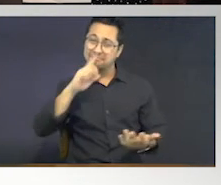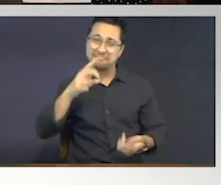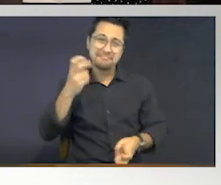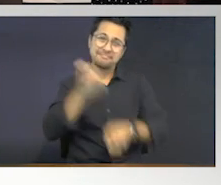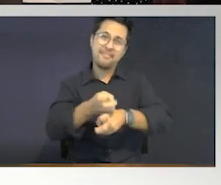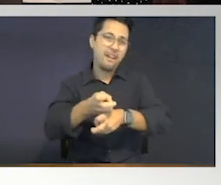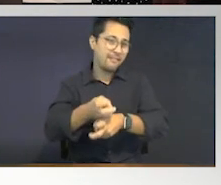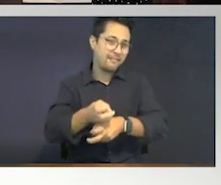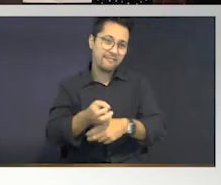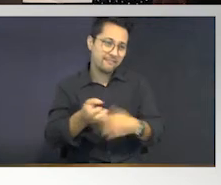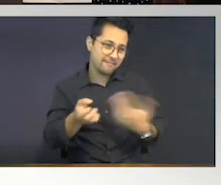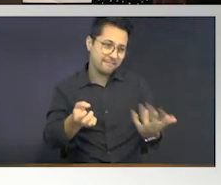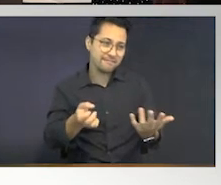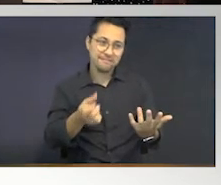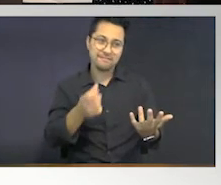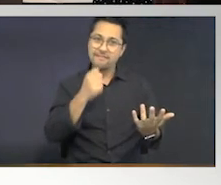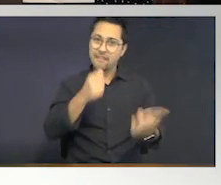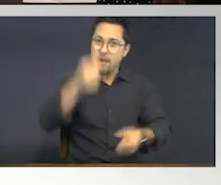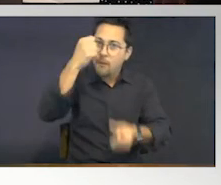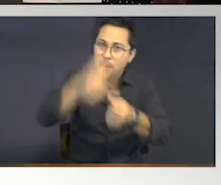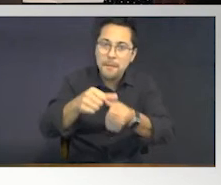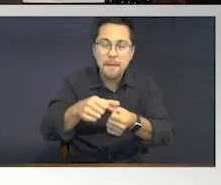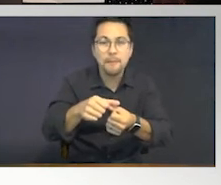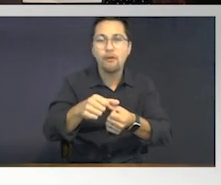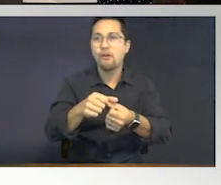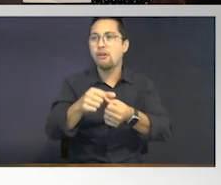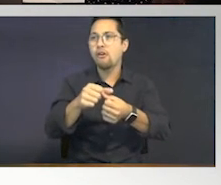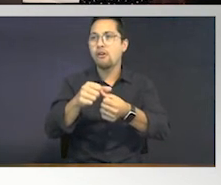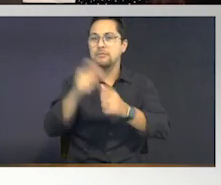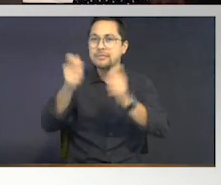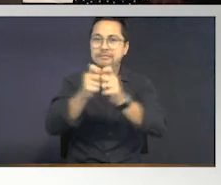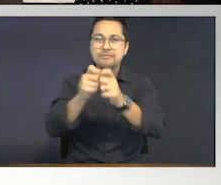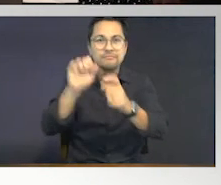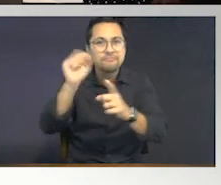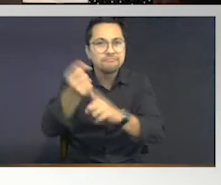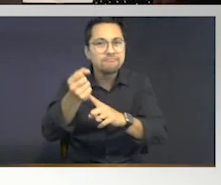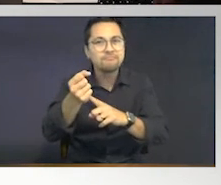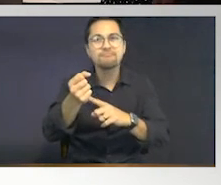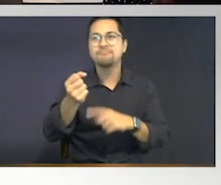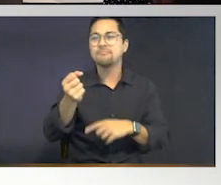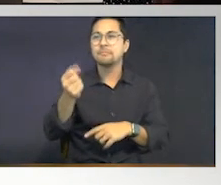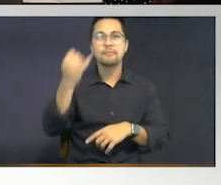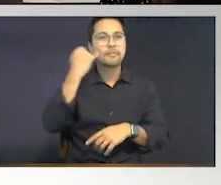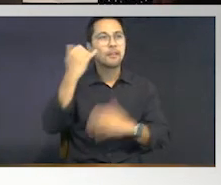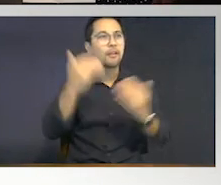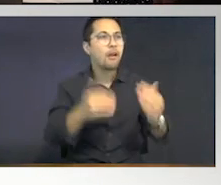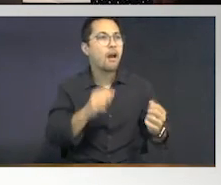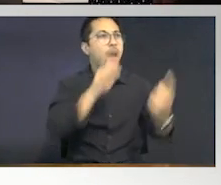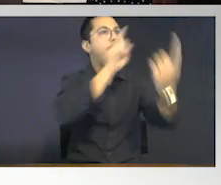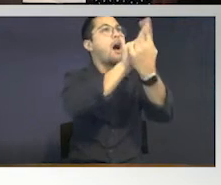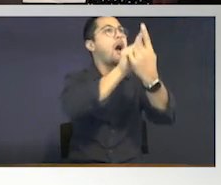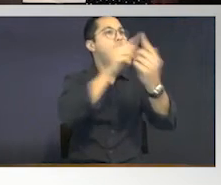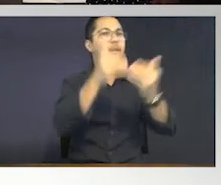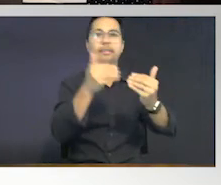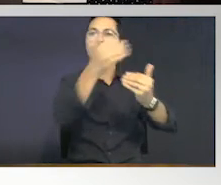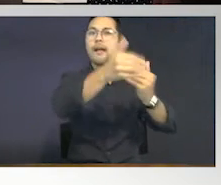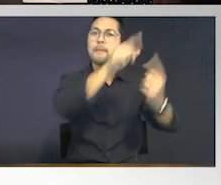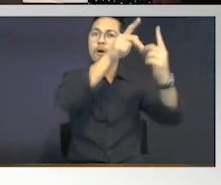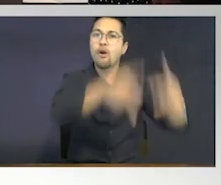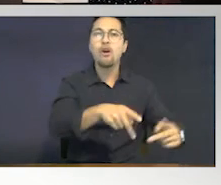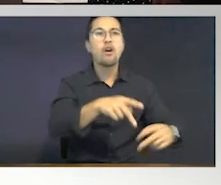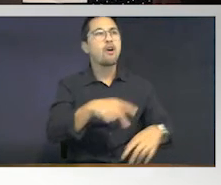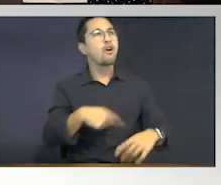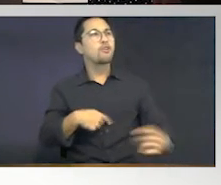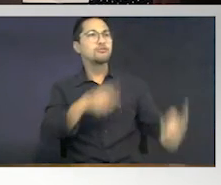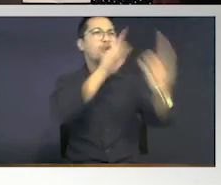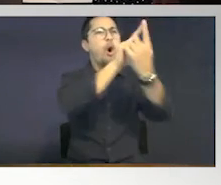not remember those things when you're dealing with the next person that's doing something with your child, and to bring up all